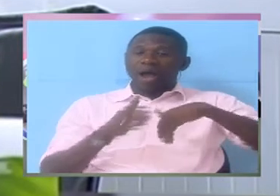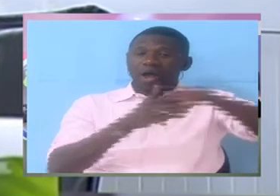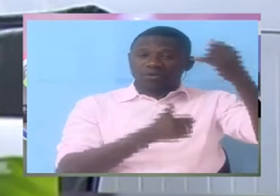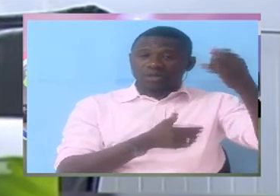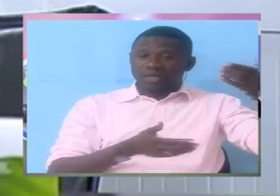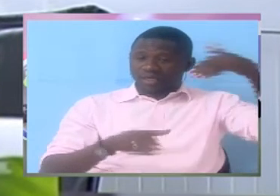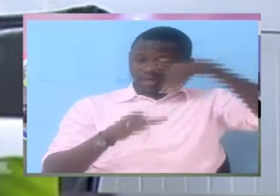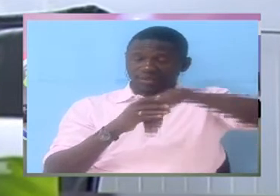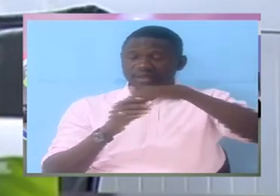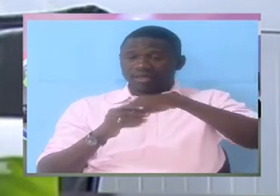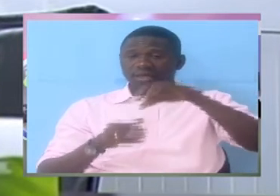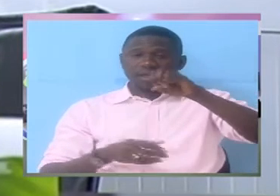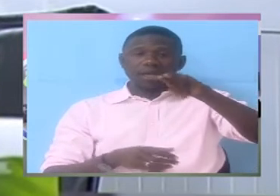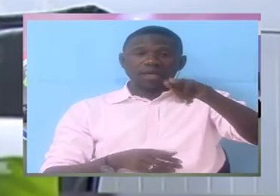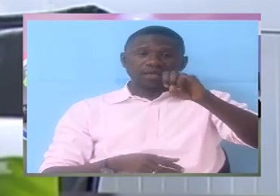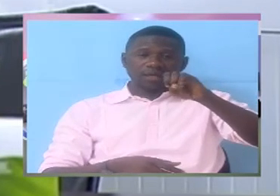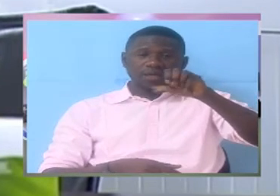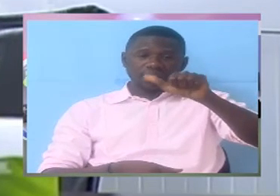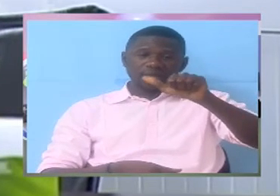See, anybody